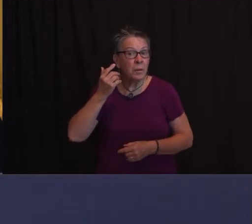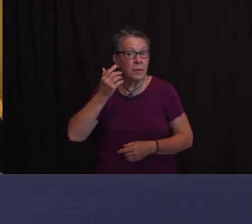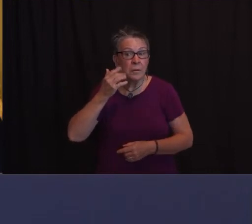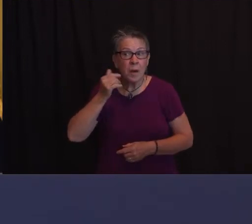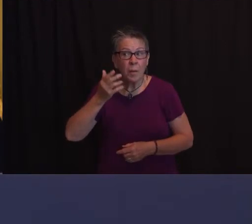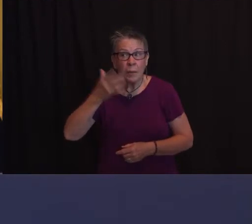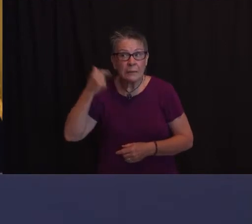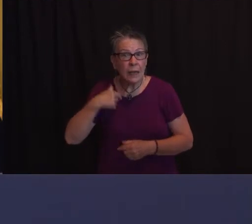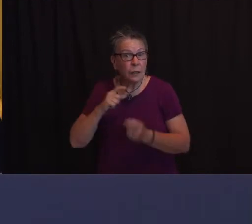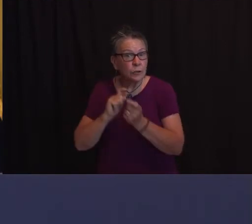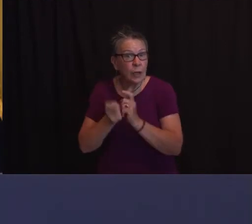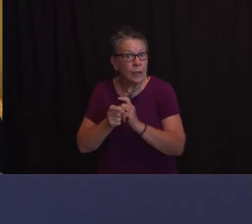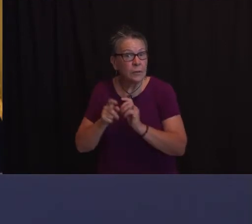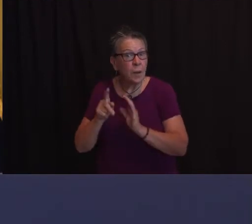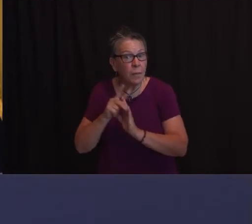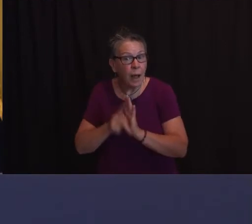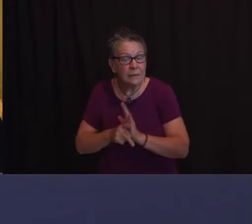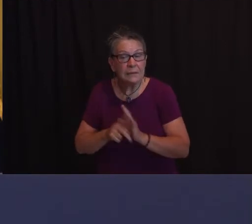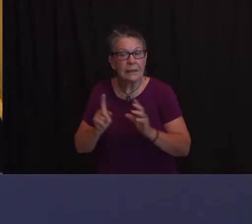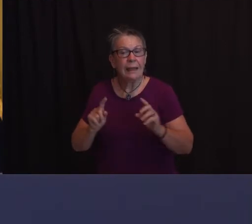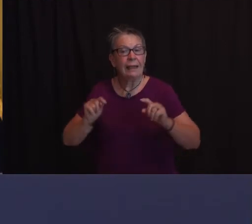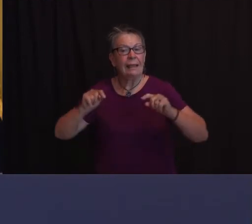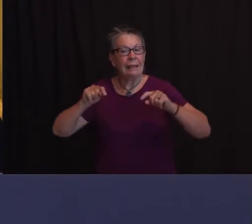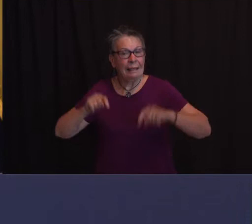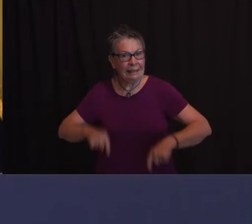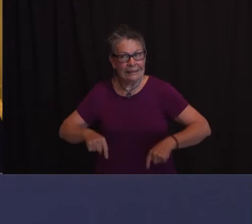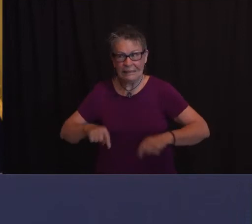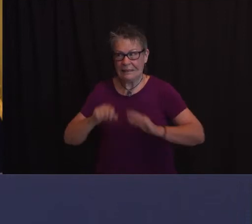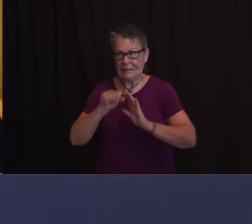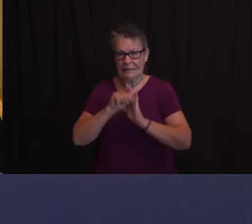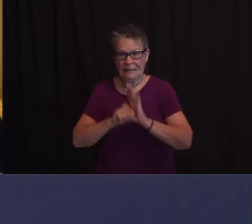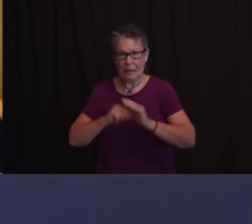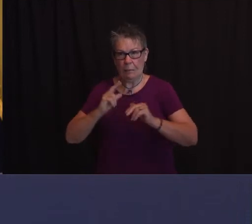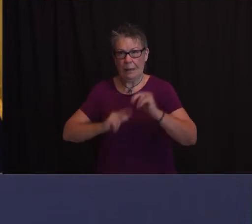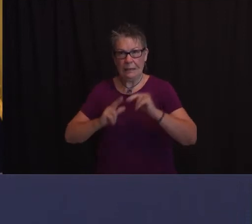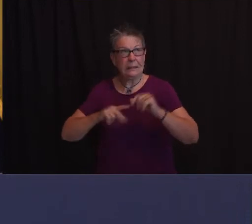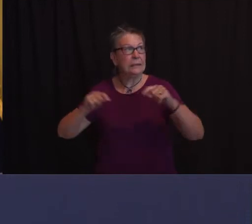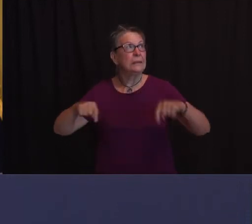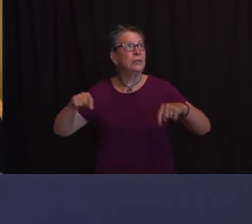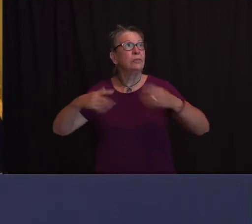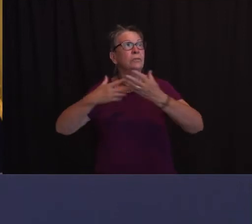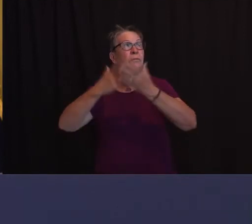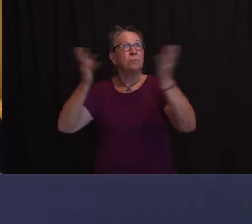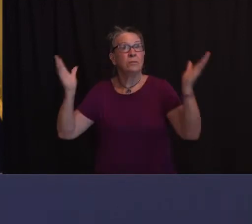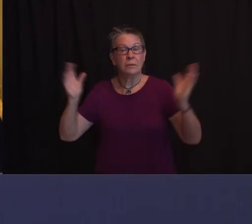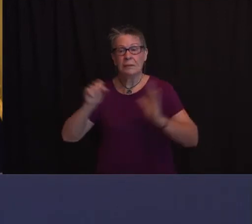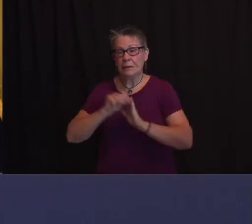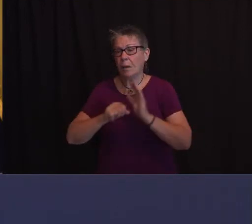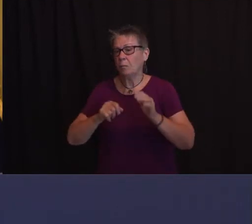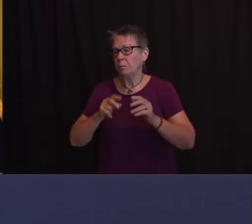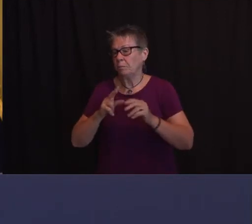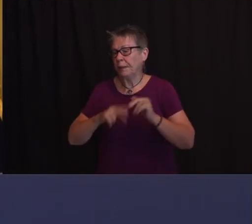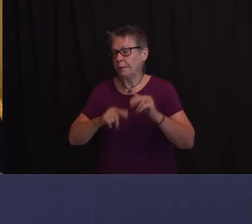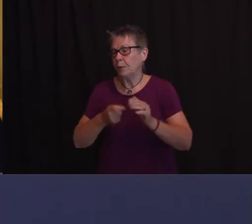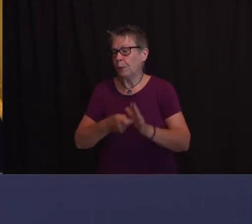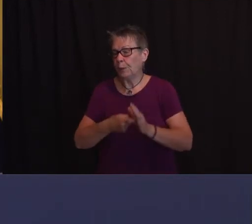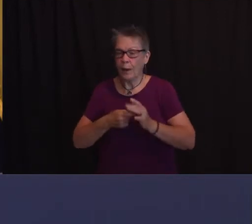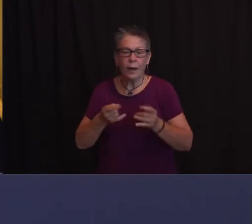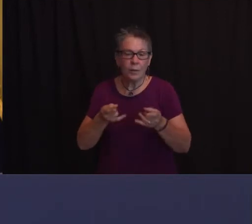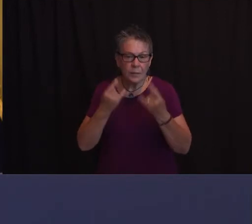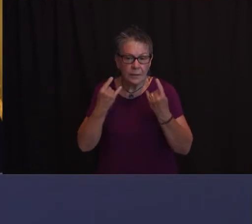And that's the policy that we have. And again, that we'll be looking at that, and that will evolve over